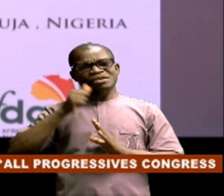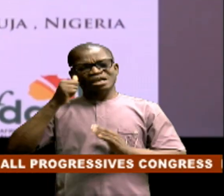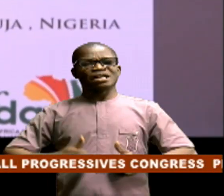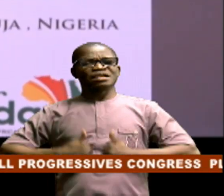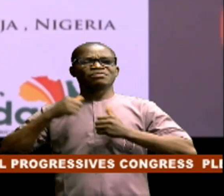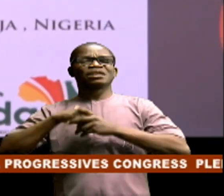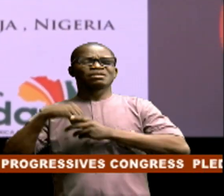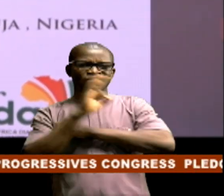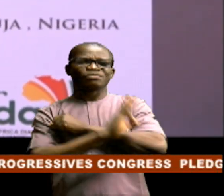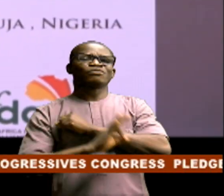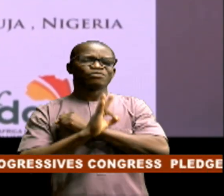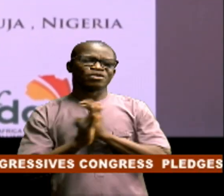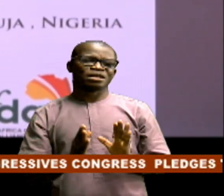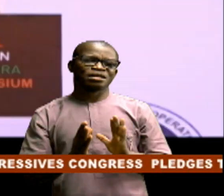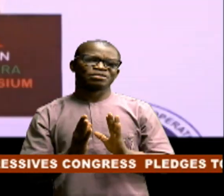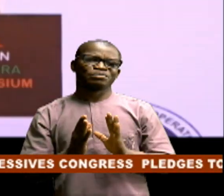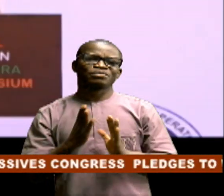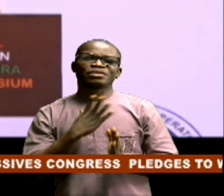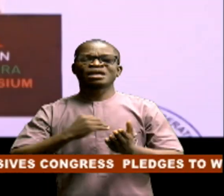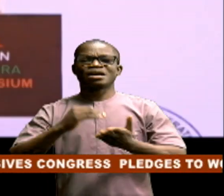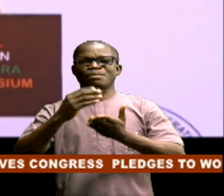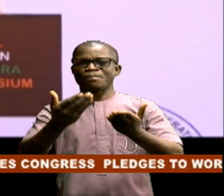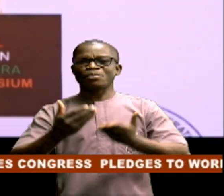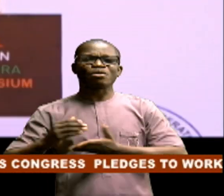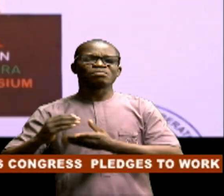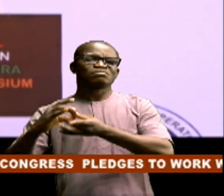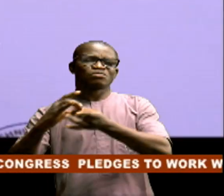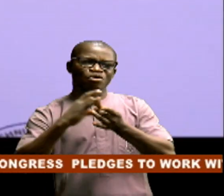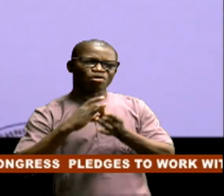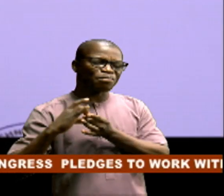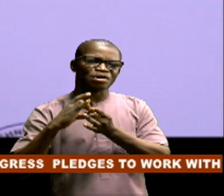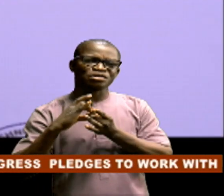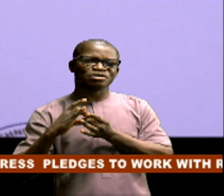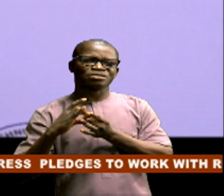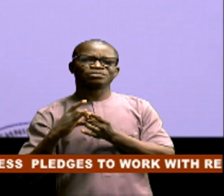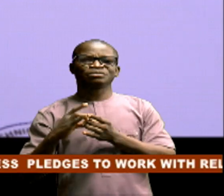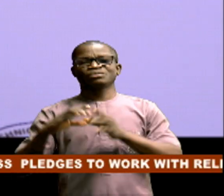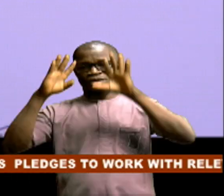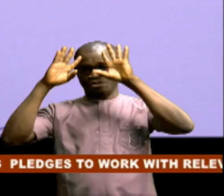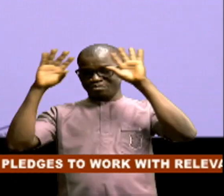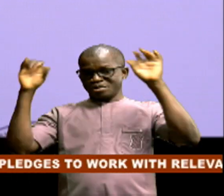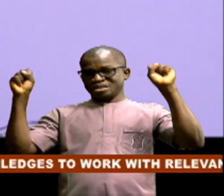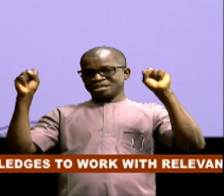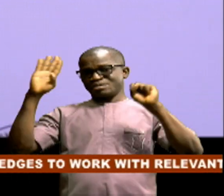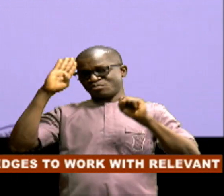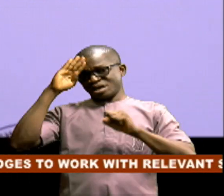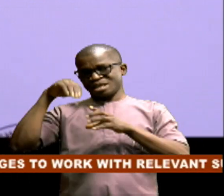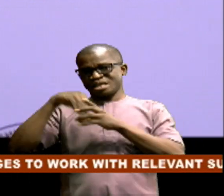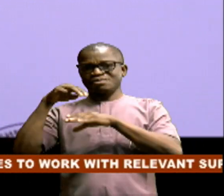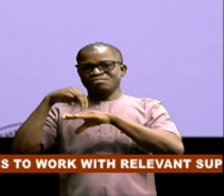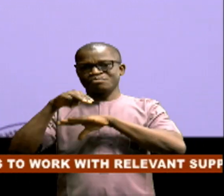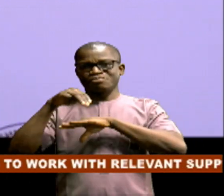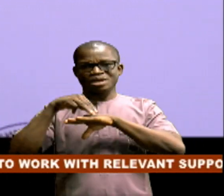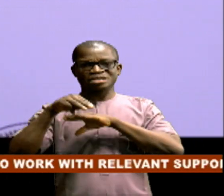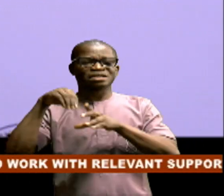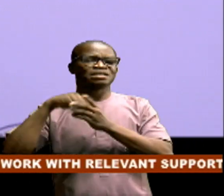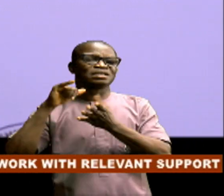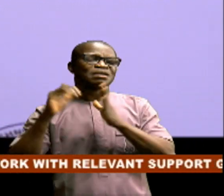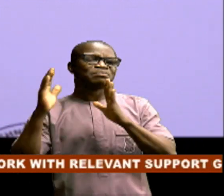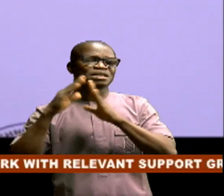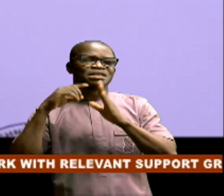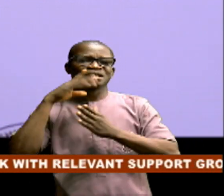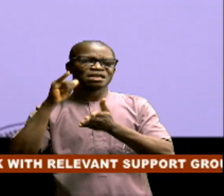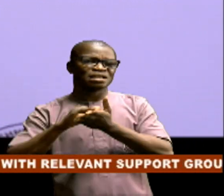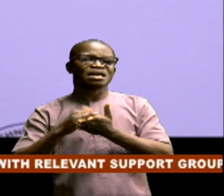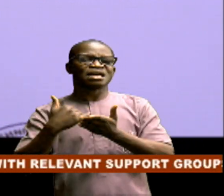broadening cooperation among all the stakeholders. President Muhammadu Buhari, in a message to the symposium, said there has been